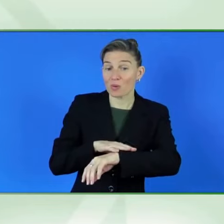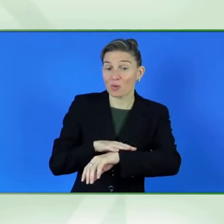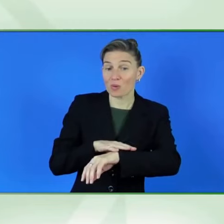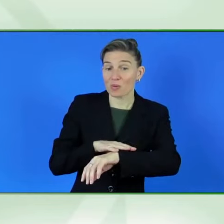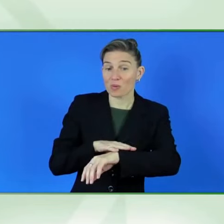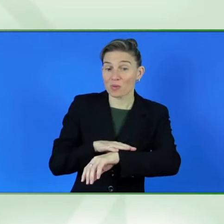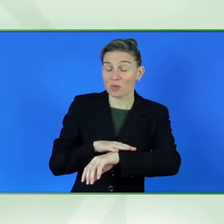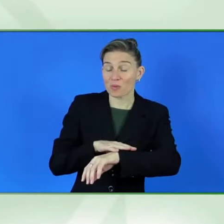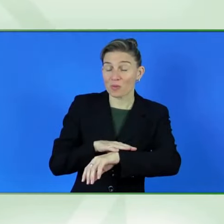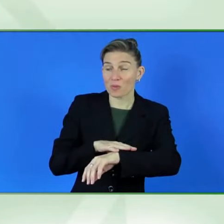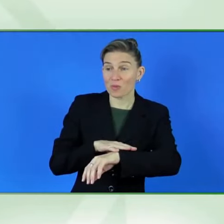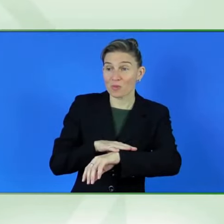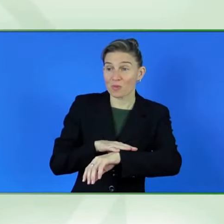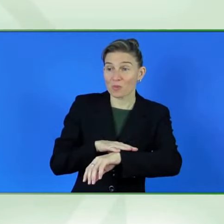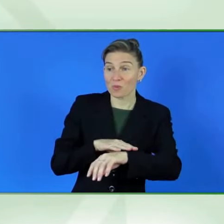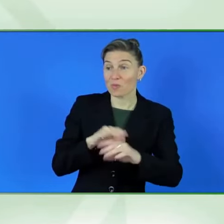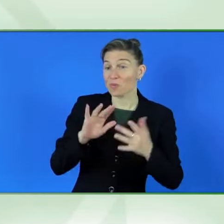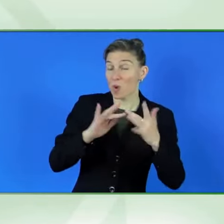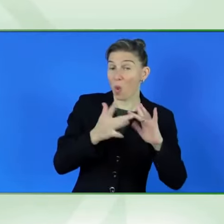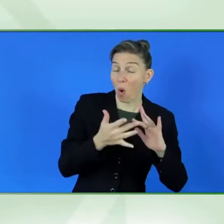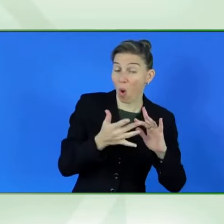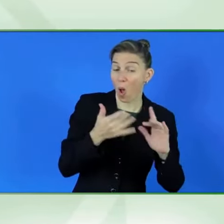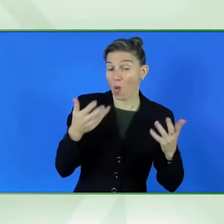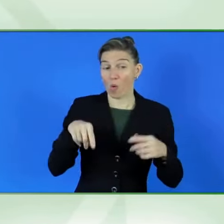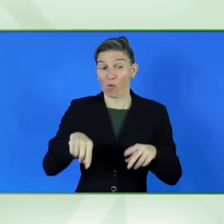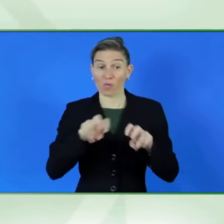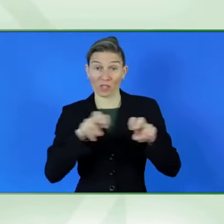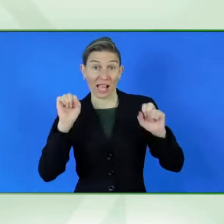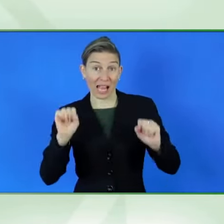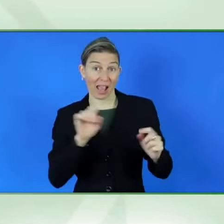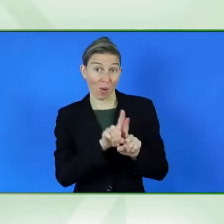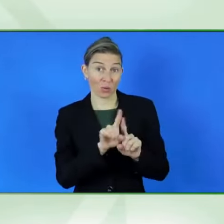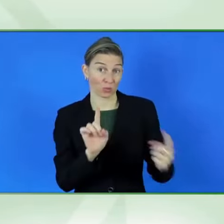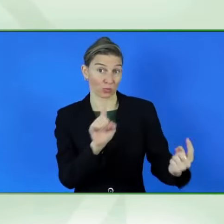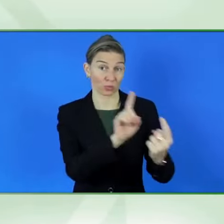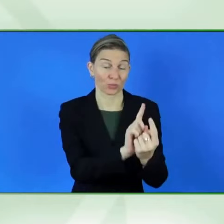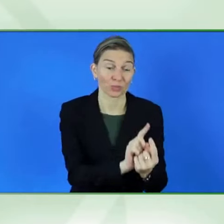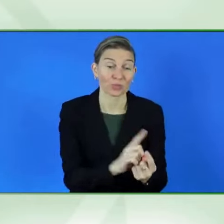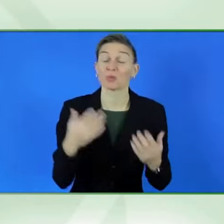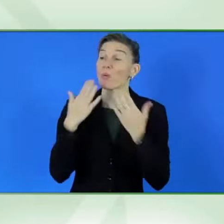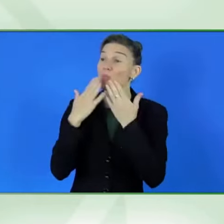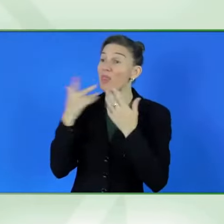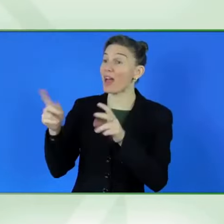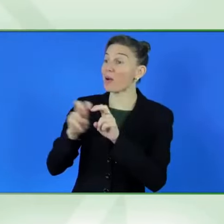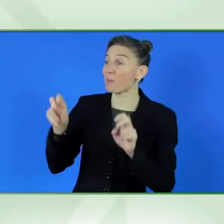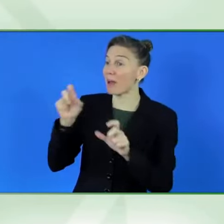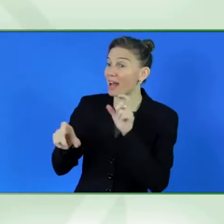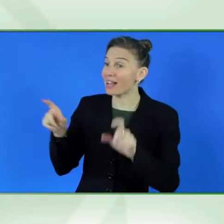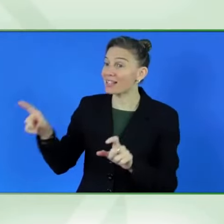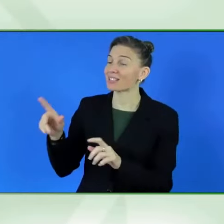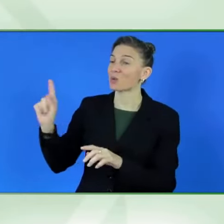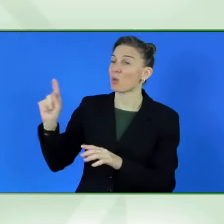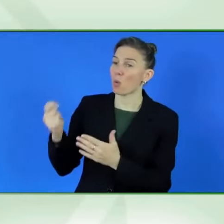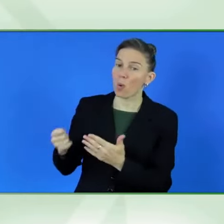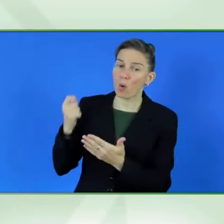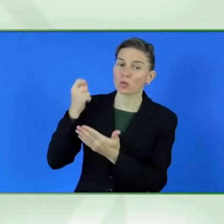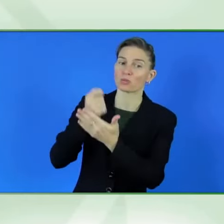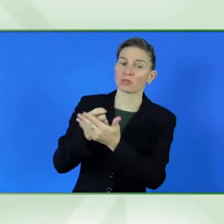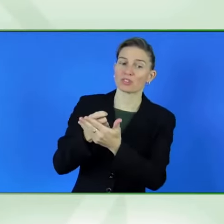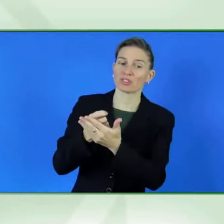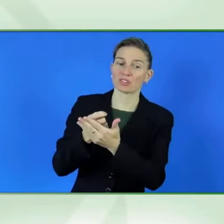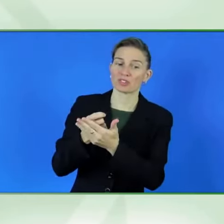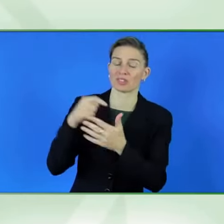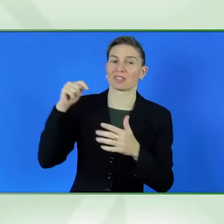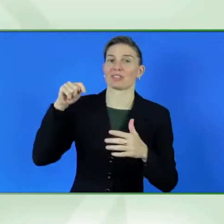session. I've learned a lot, and want to thank you for all your contributions to making this a much more equitable